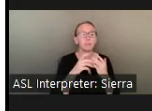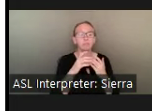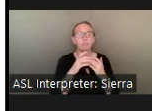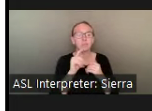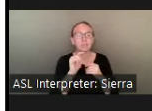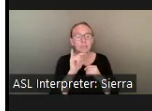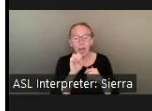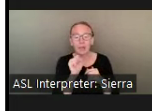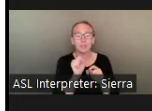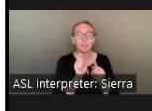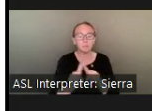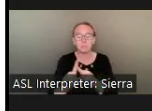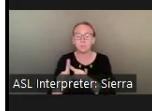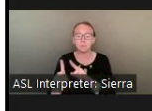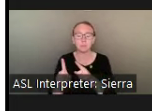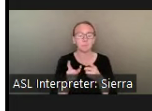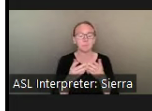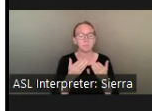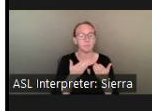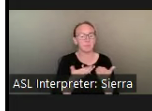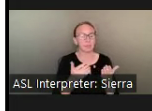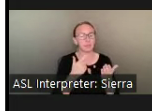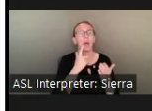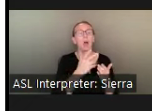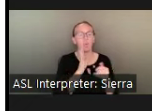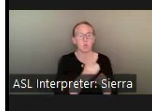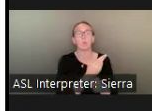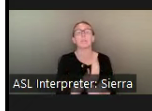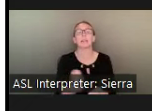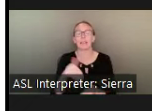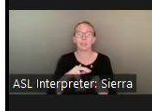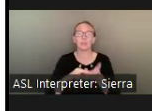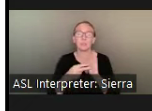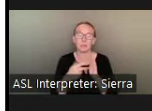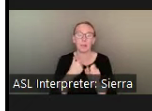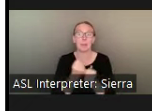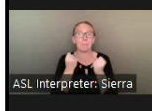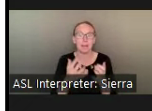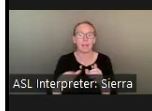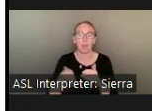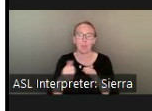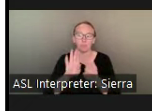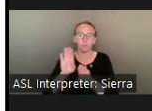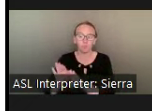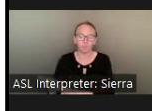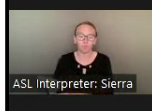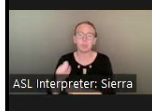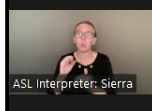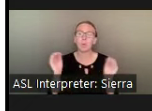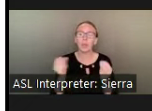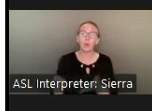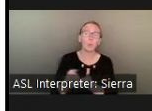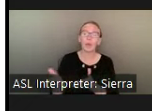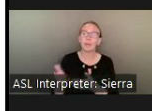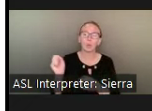bound to get used again. So I ended up making a bunch of other compositions so that nothing really went to waste, and making something I don't think